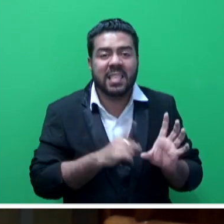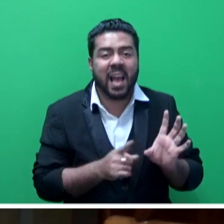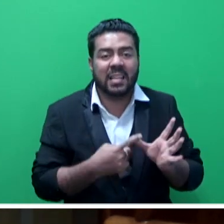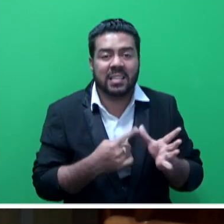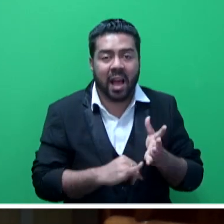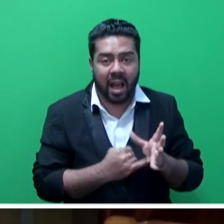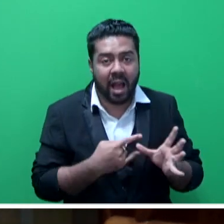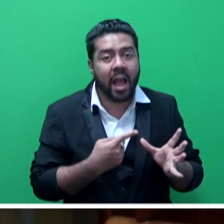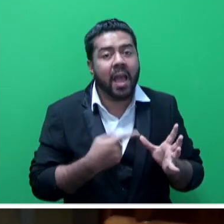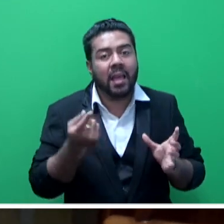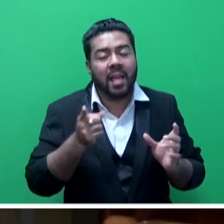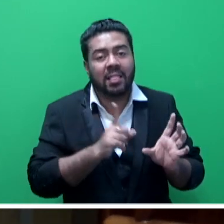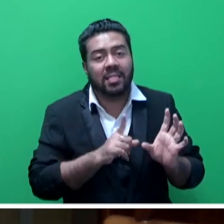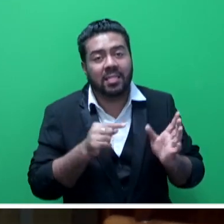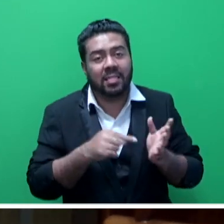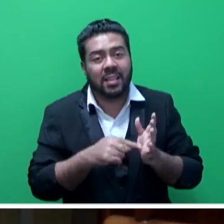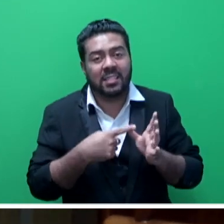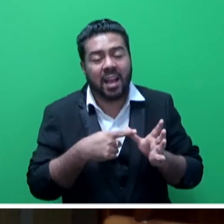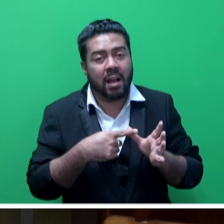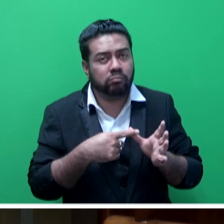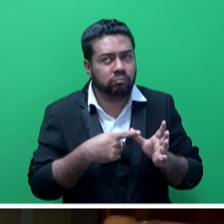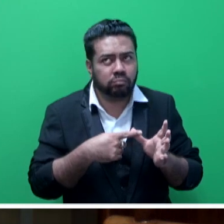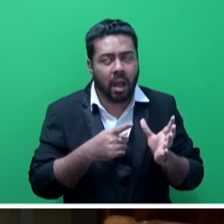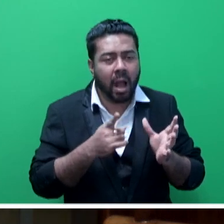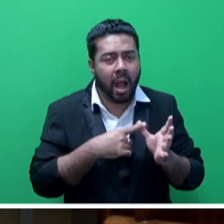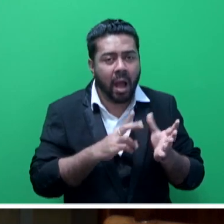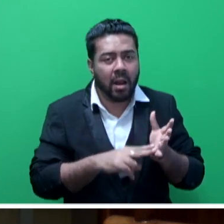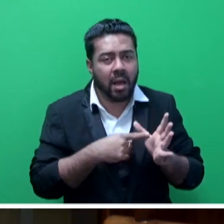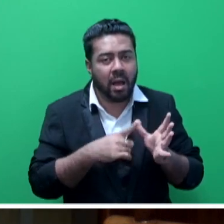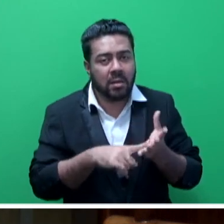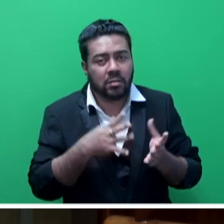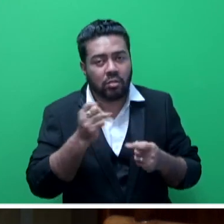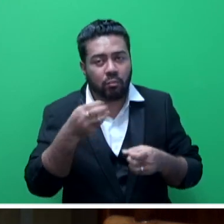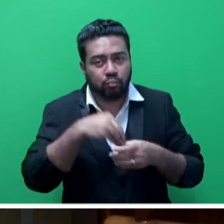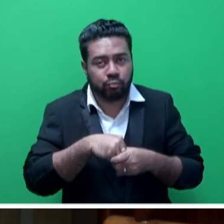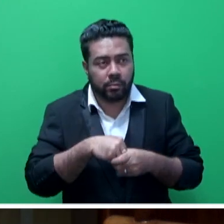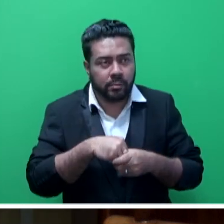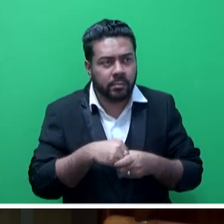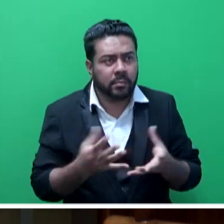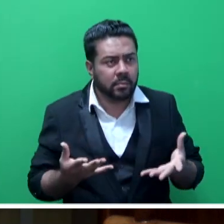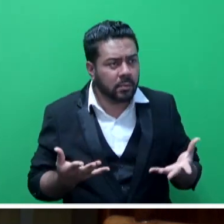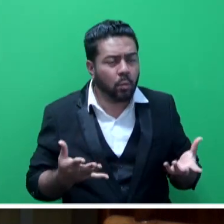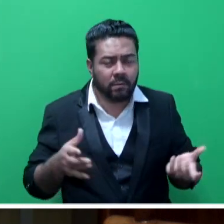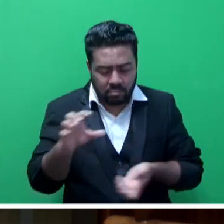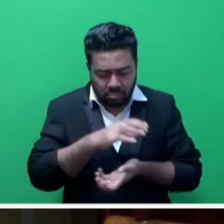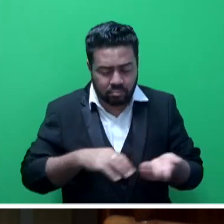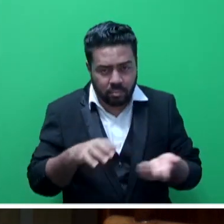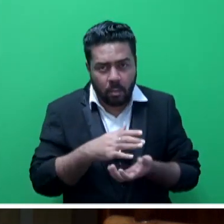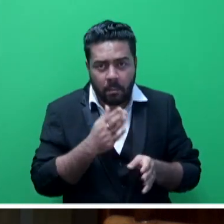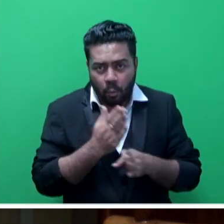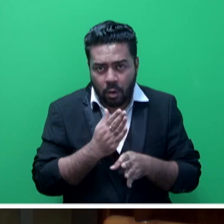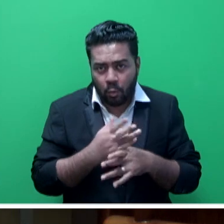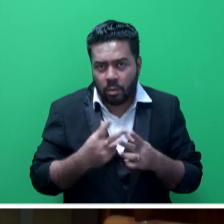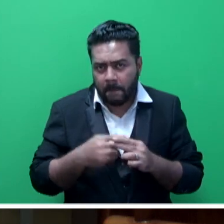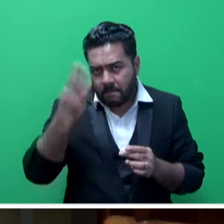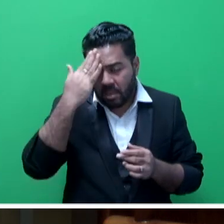on for 12 weeks and will allow communities to normalize their farming resources. We have also engaged members of the community, such as our Mothers